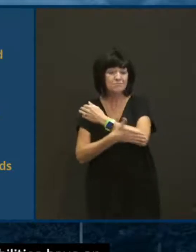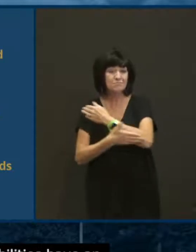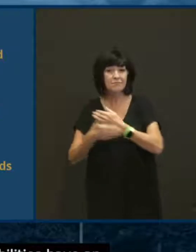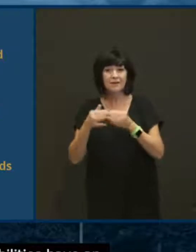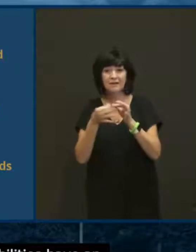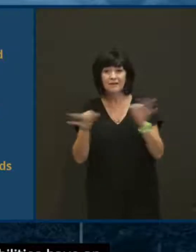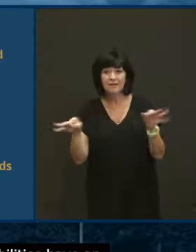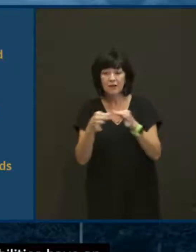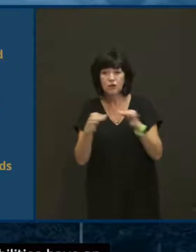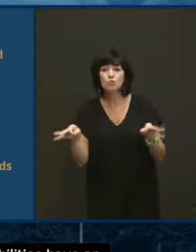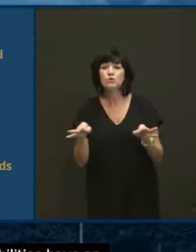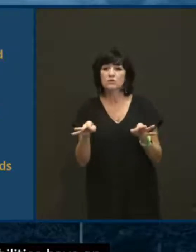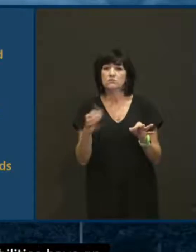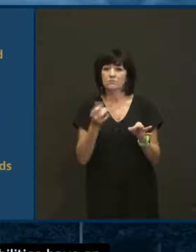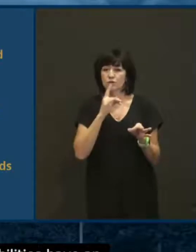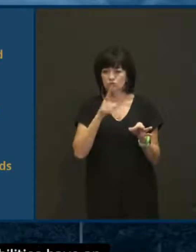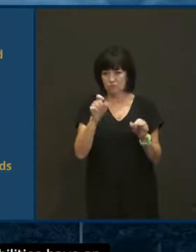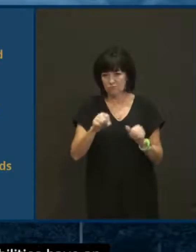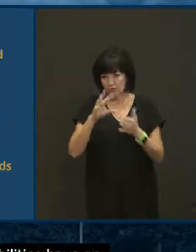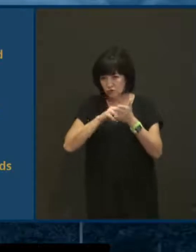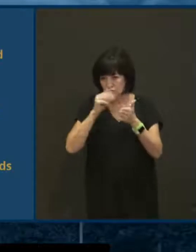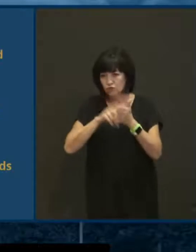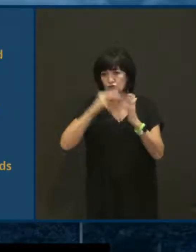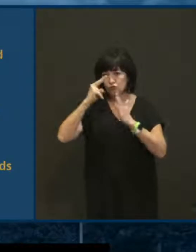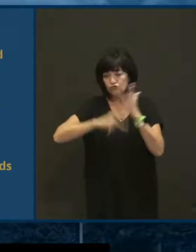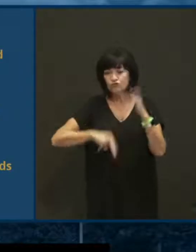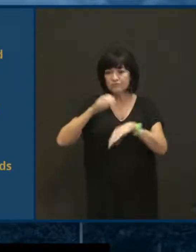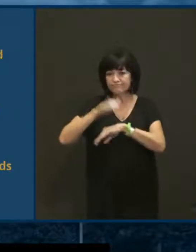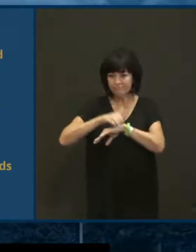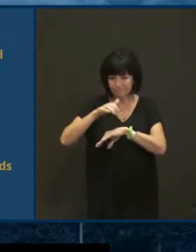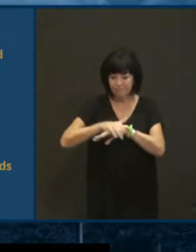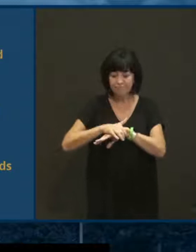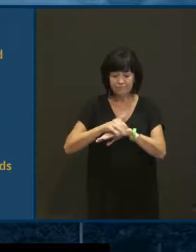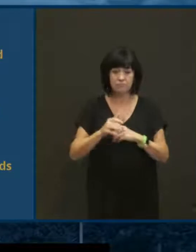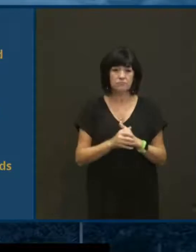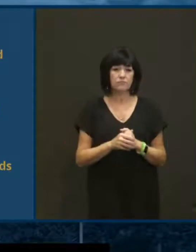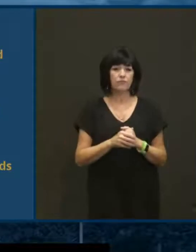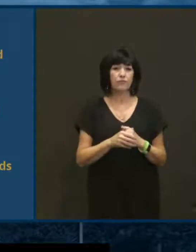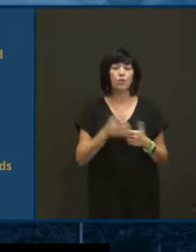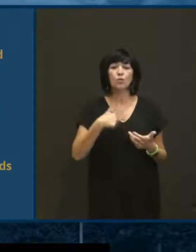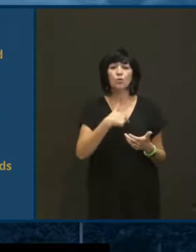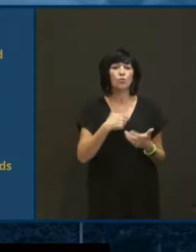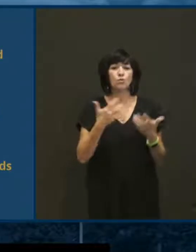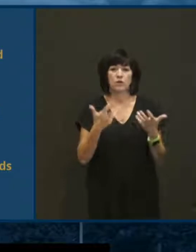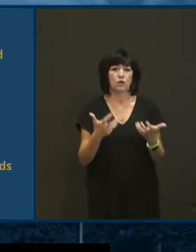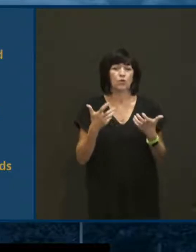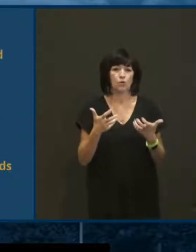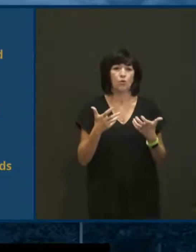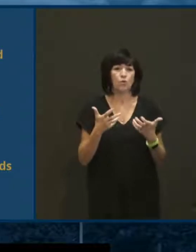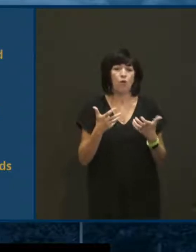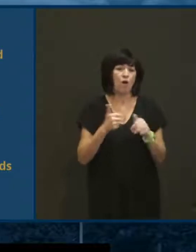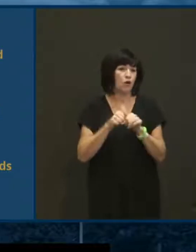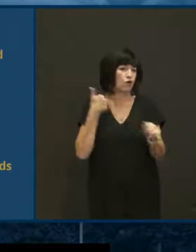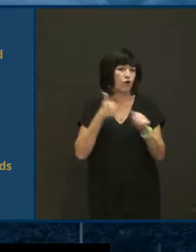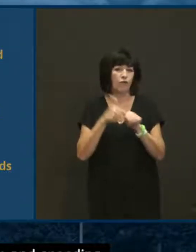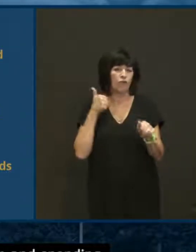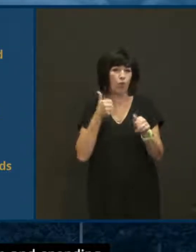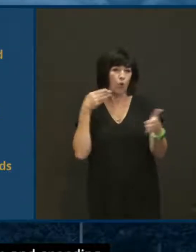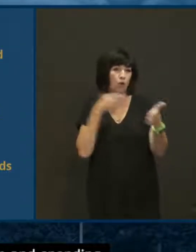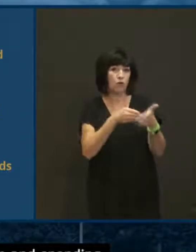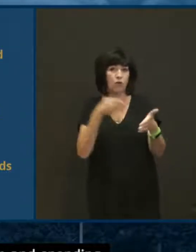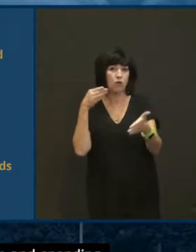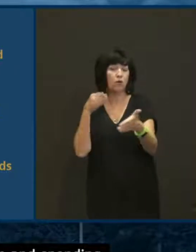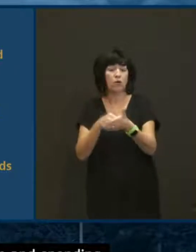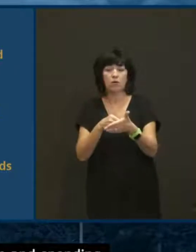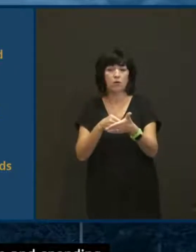successful in life. So a very important development that will avoid litigation and spending money on lawyers and in court to actually